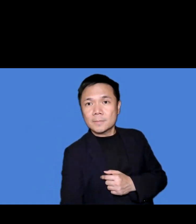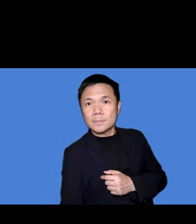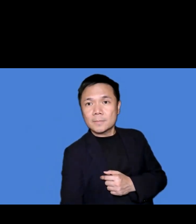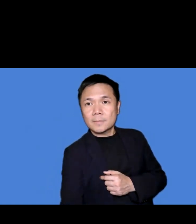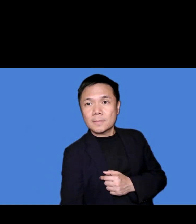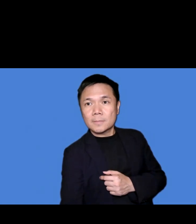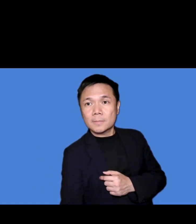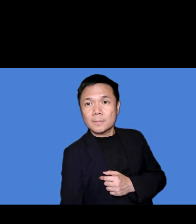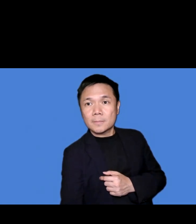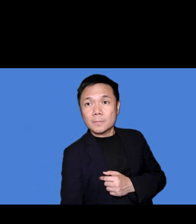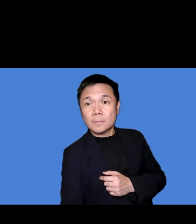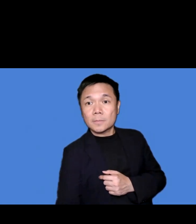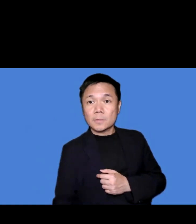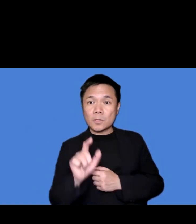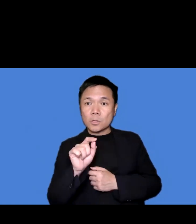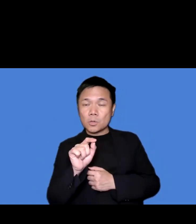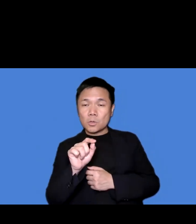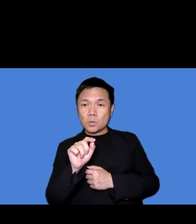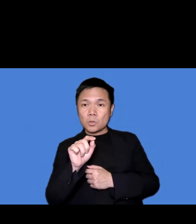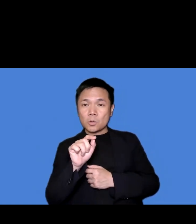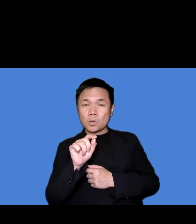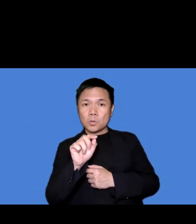We can hear you, Tuika.